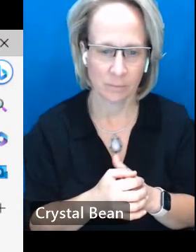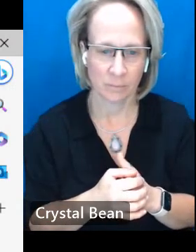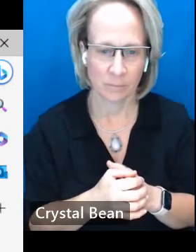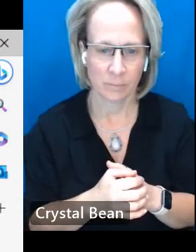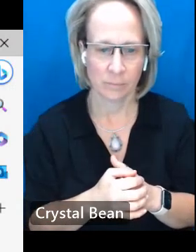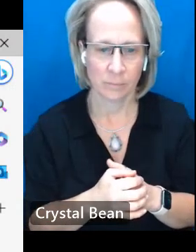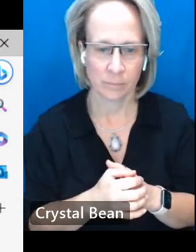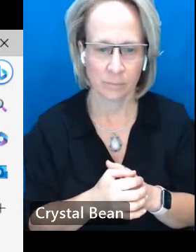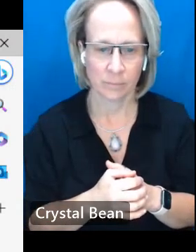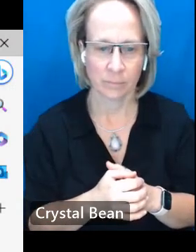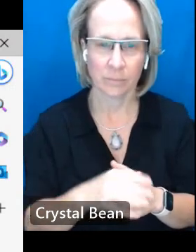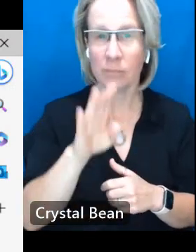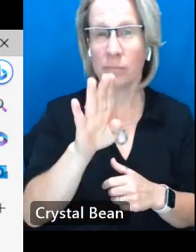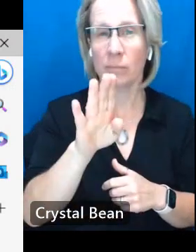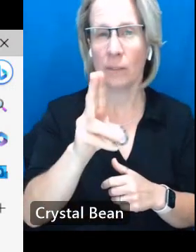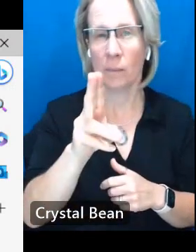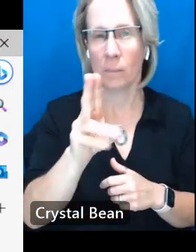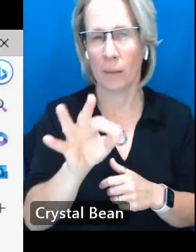BUDREF 124.